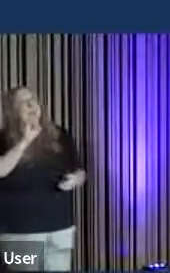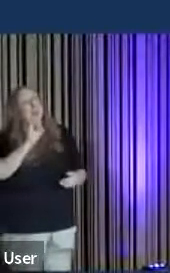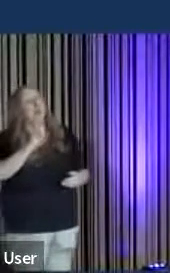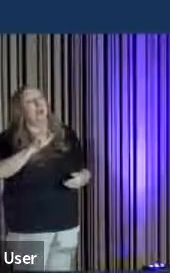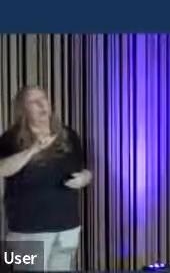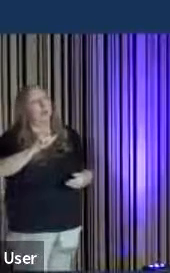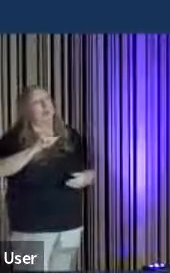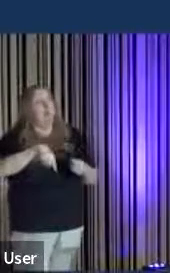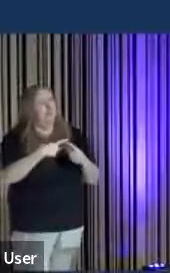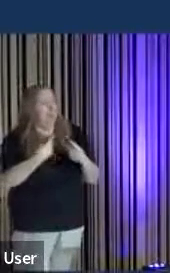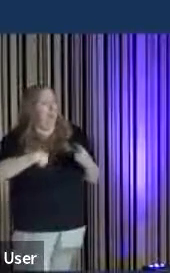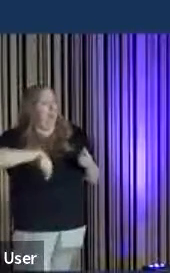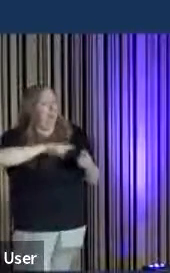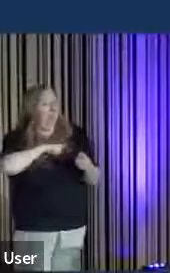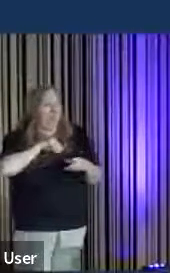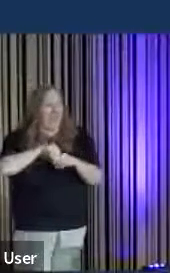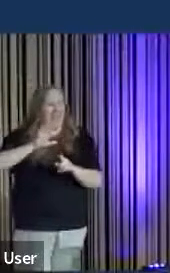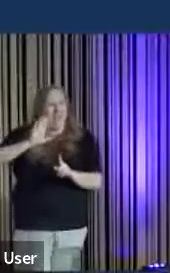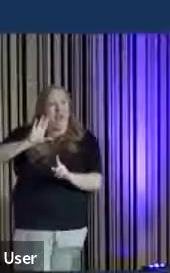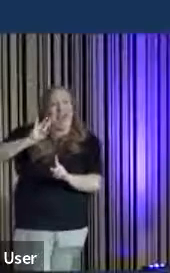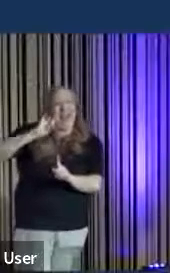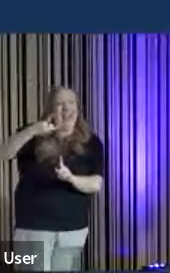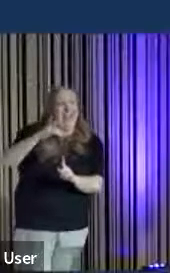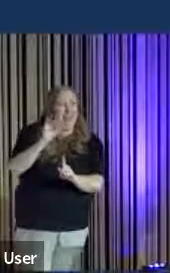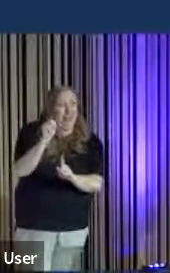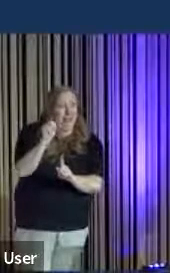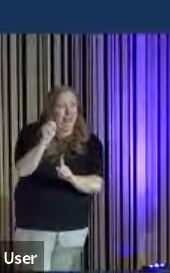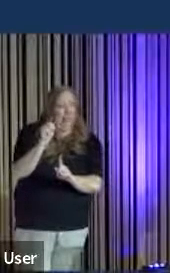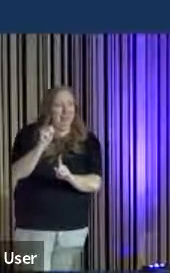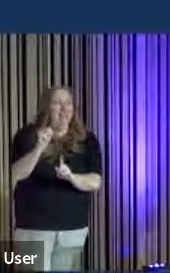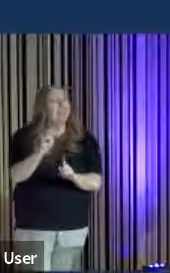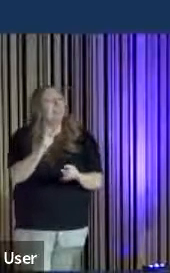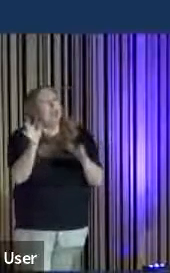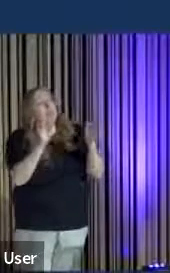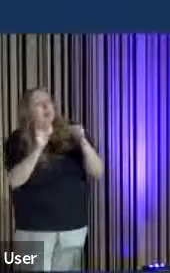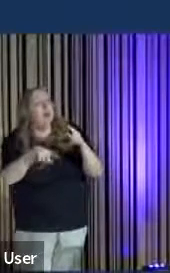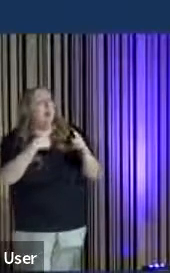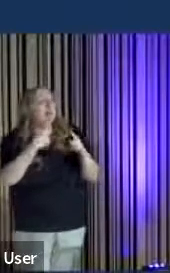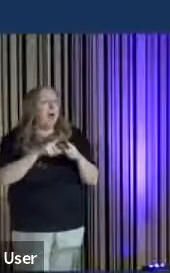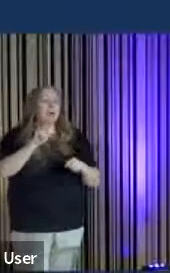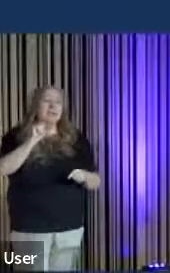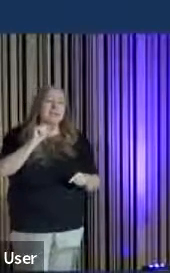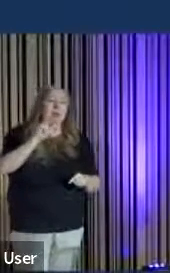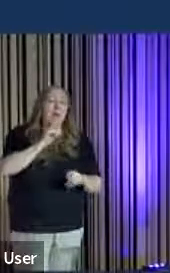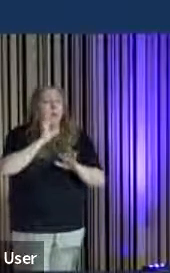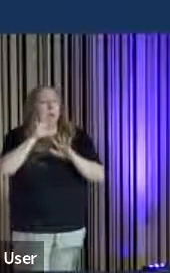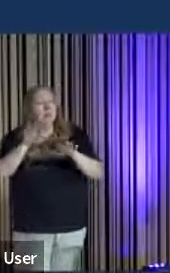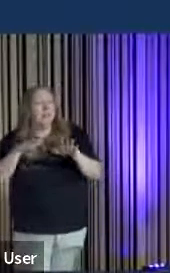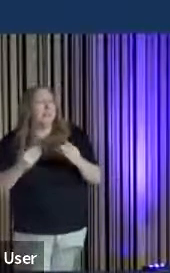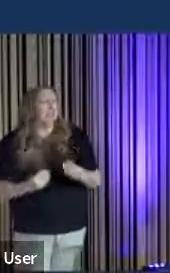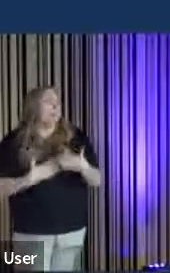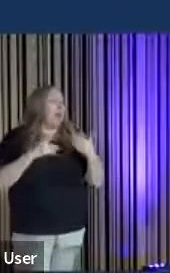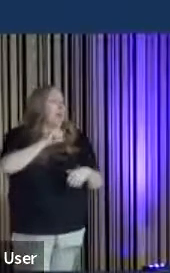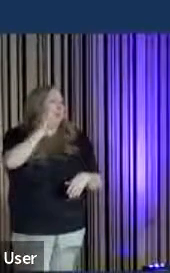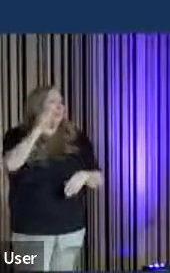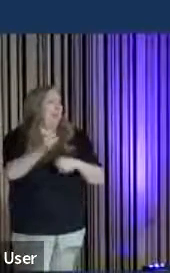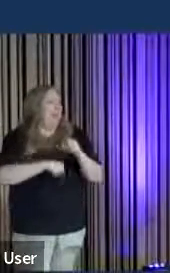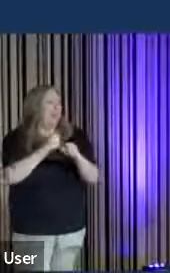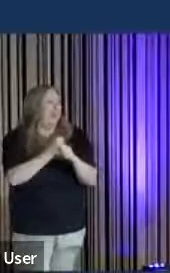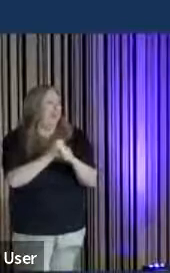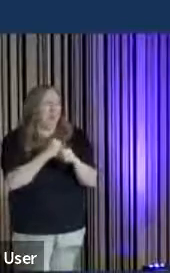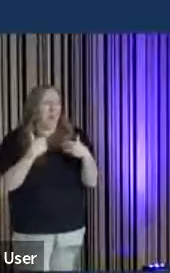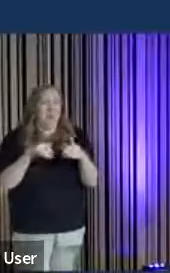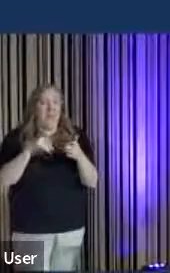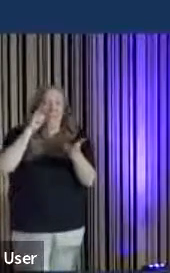issue of this year, talking about Tara's inspiring 20 years at sea. So that's a great recognition for scientists to get that sort